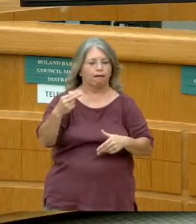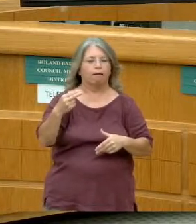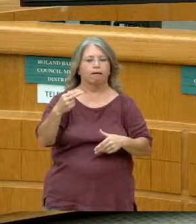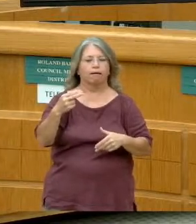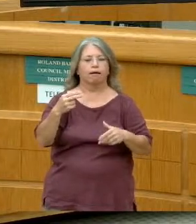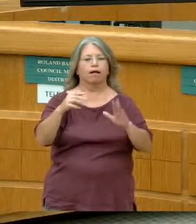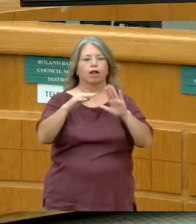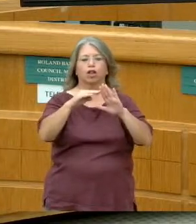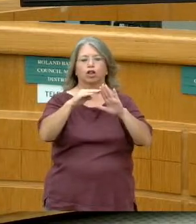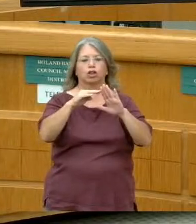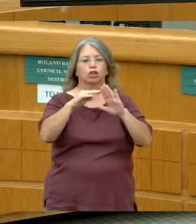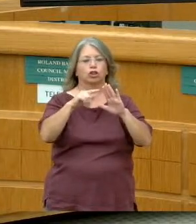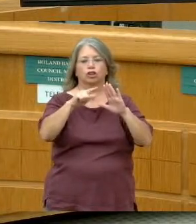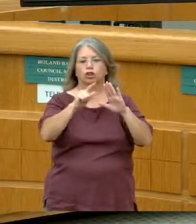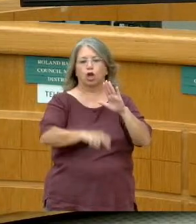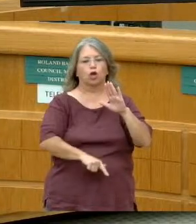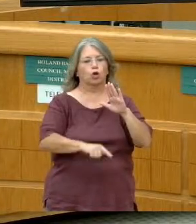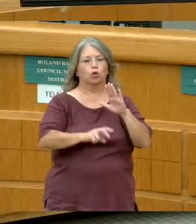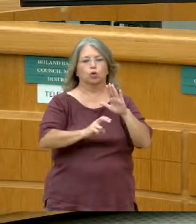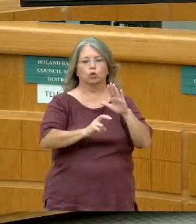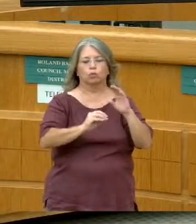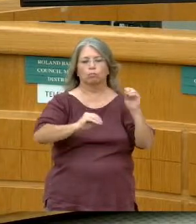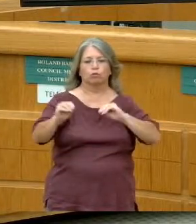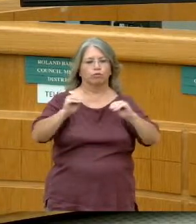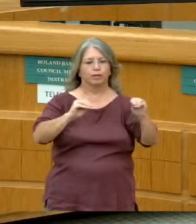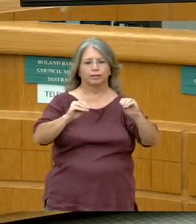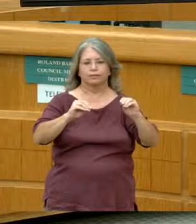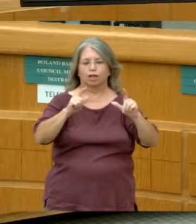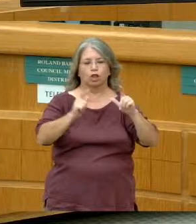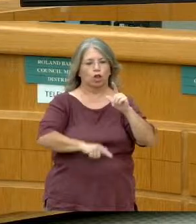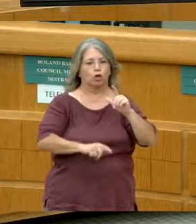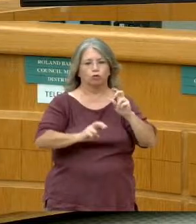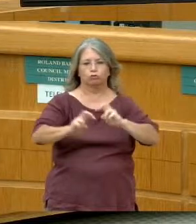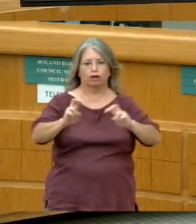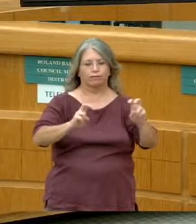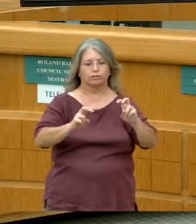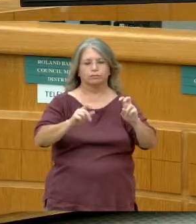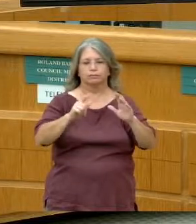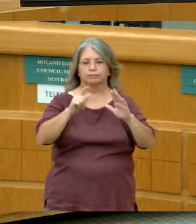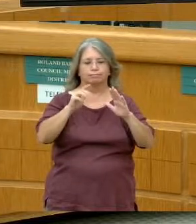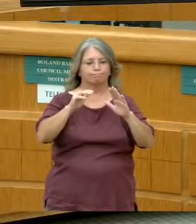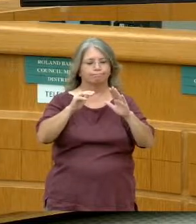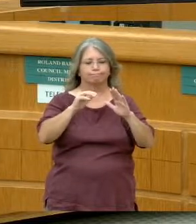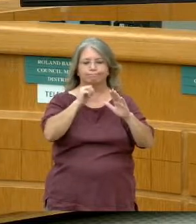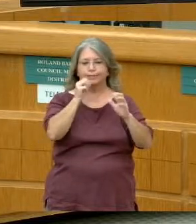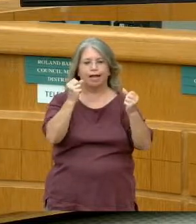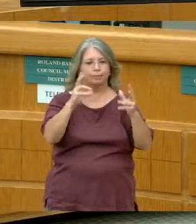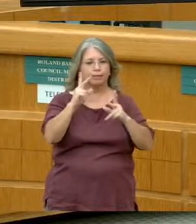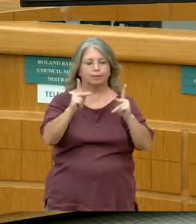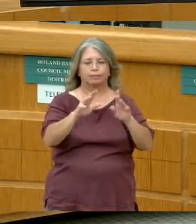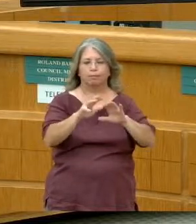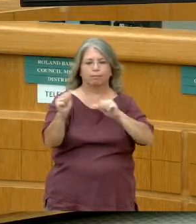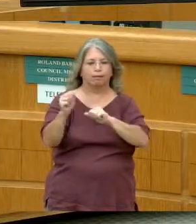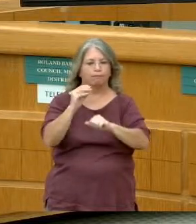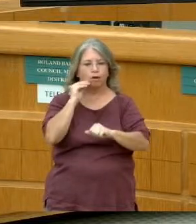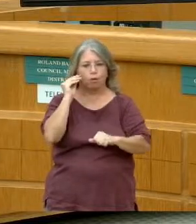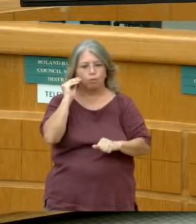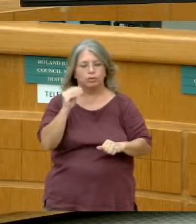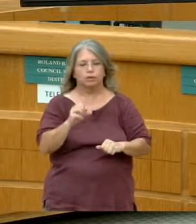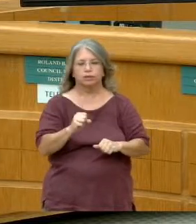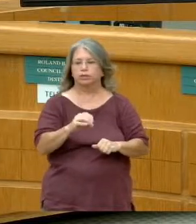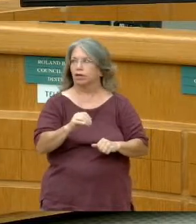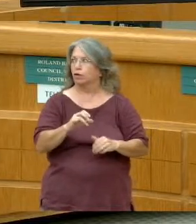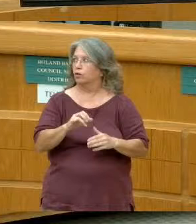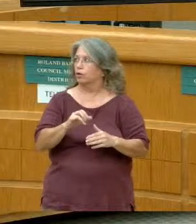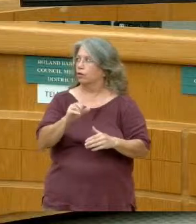amount of travel and also a very low amount of people leaving home. So these two data points, that's on the